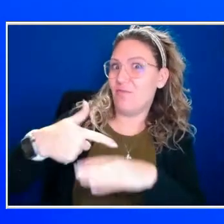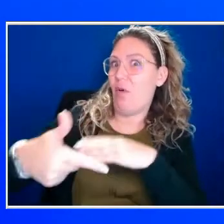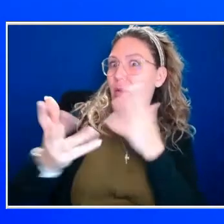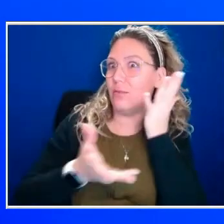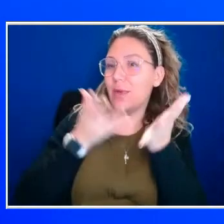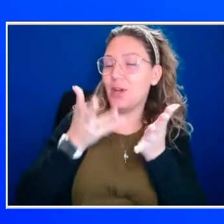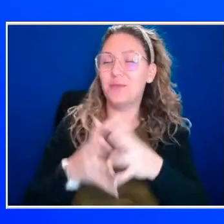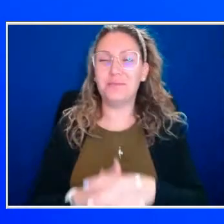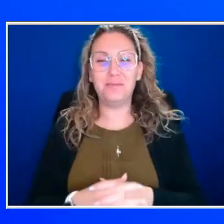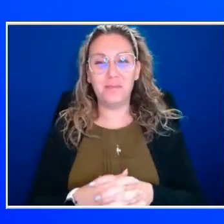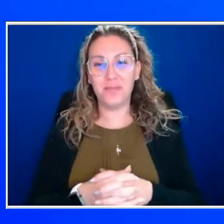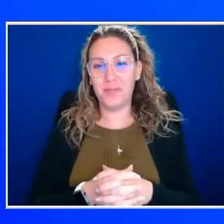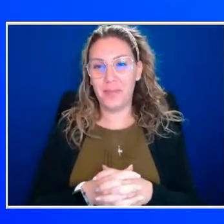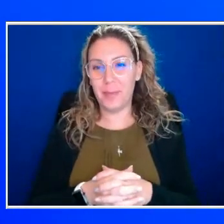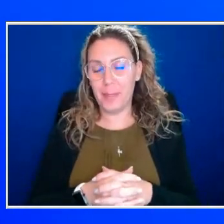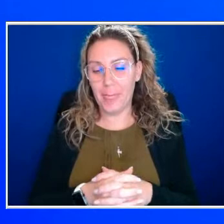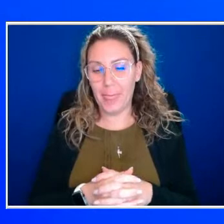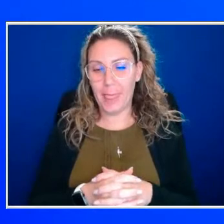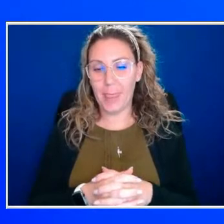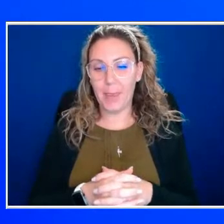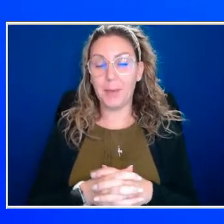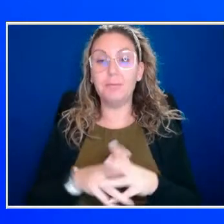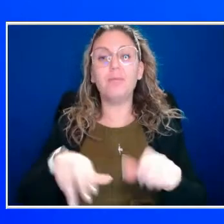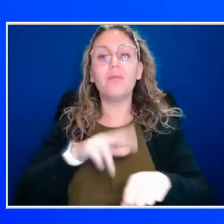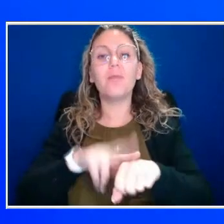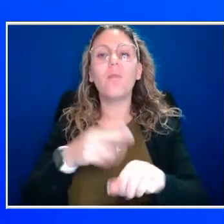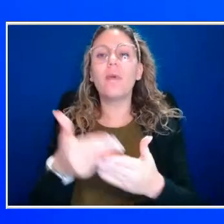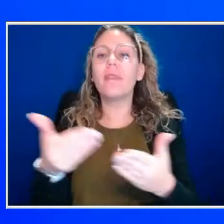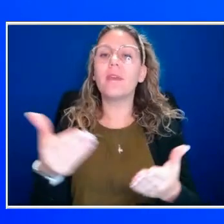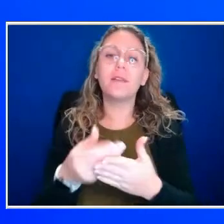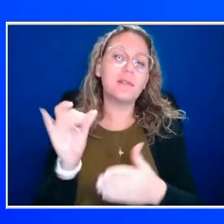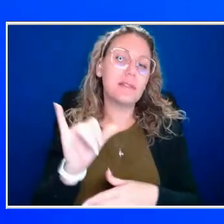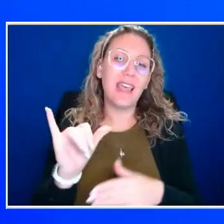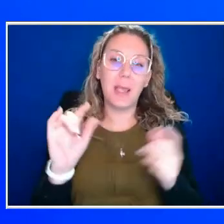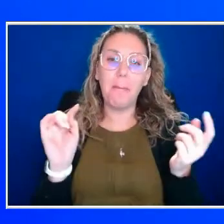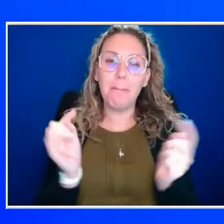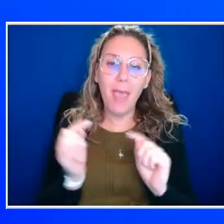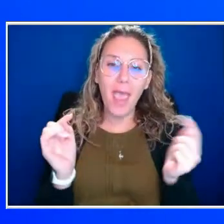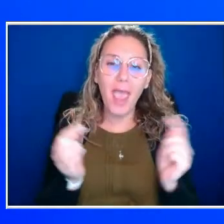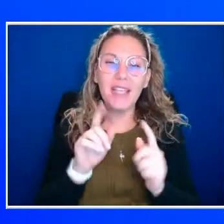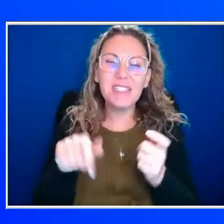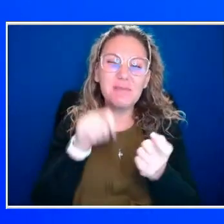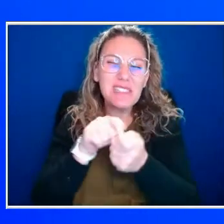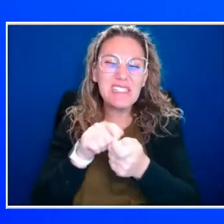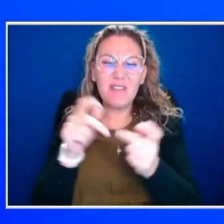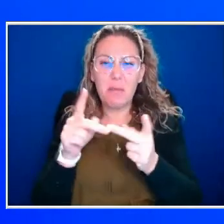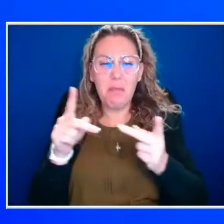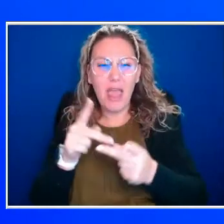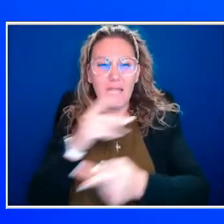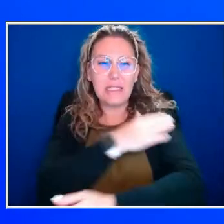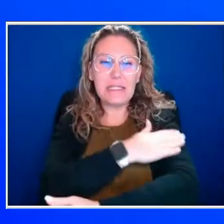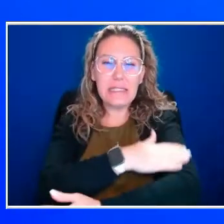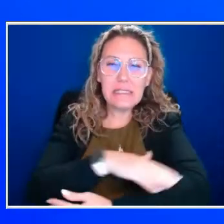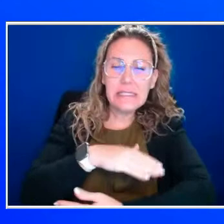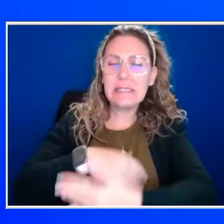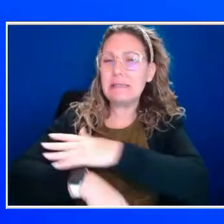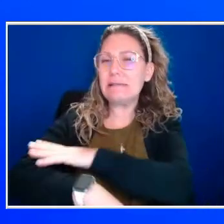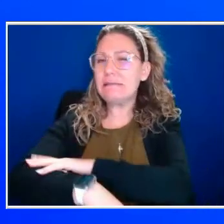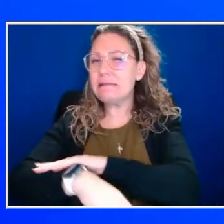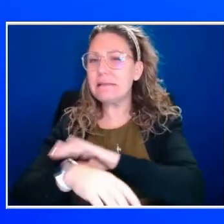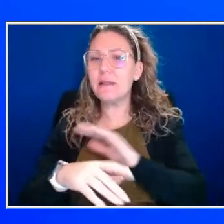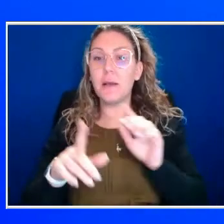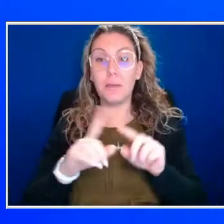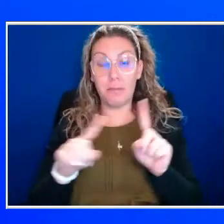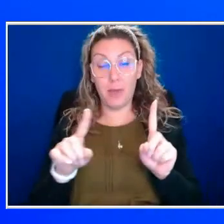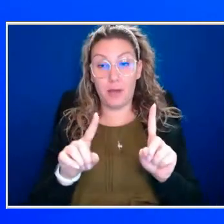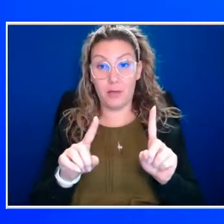The normal things like, pain in certain joints and things like that. But certainly some people do experience real